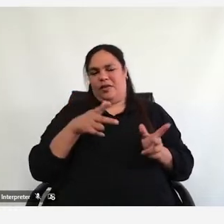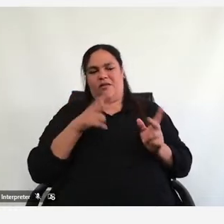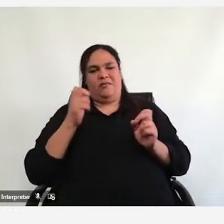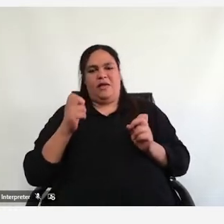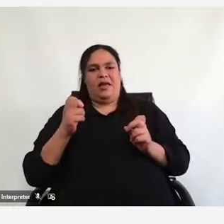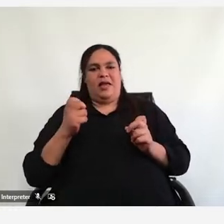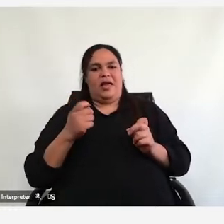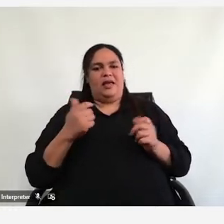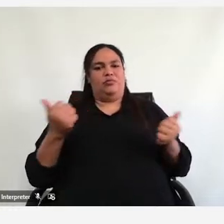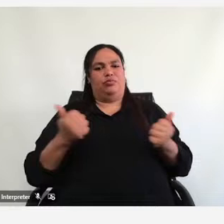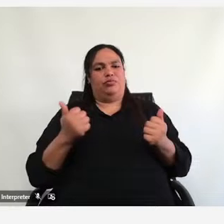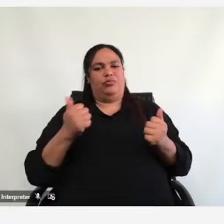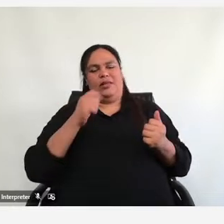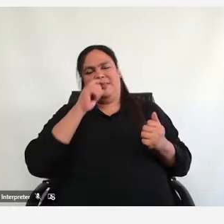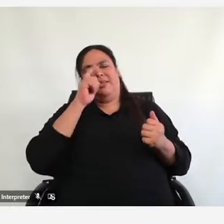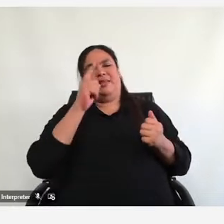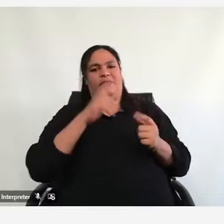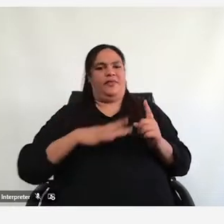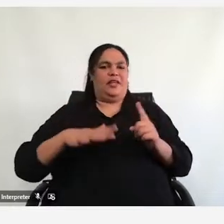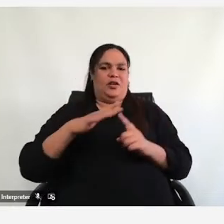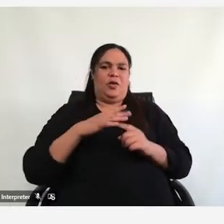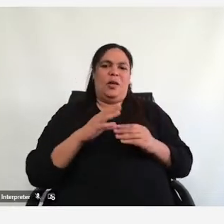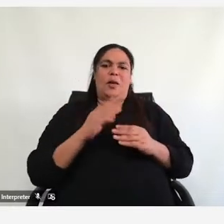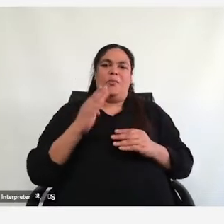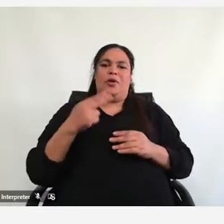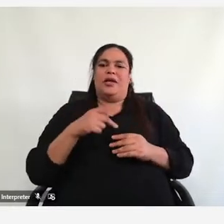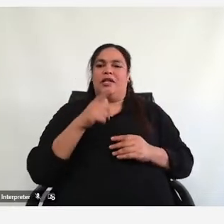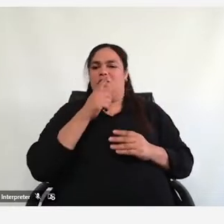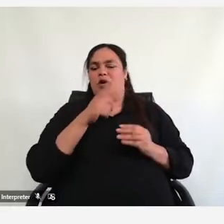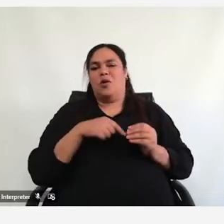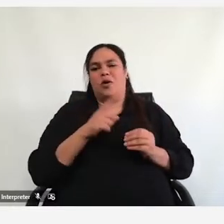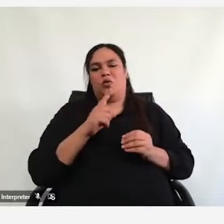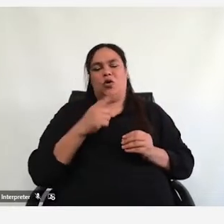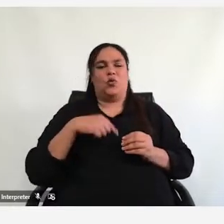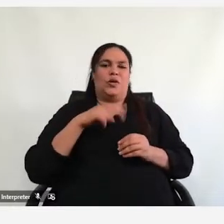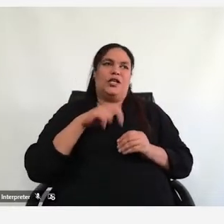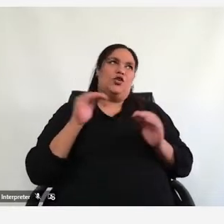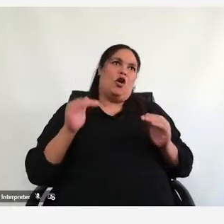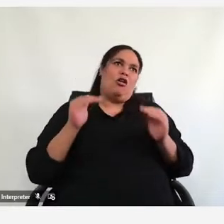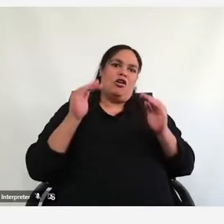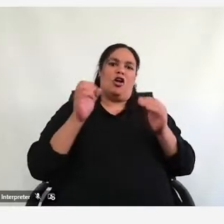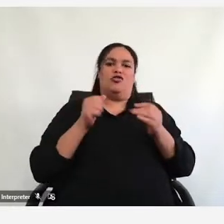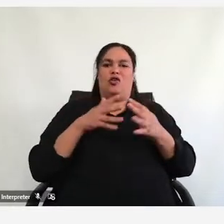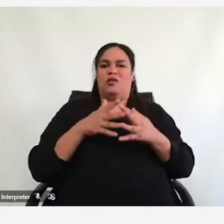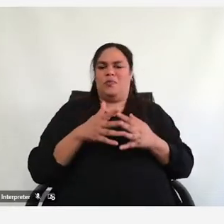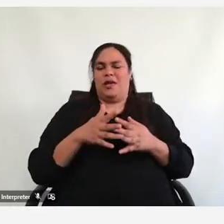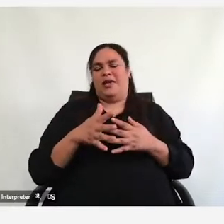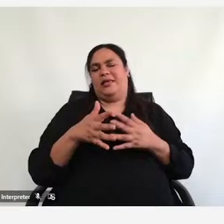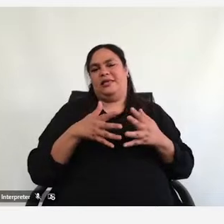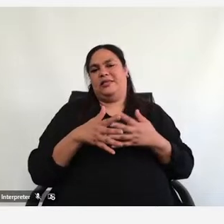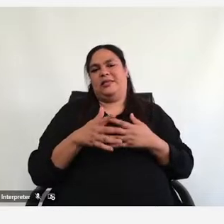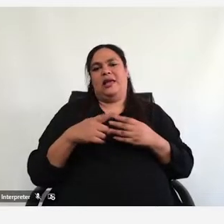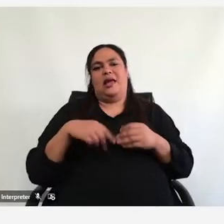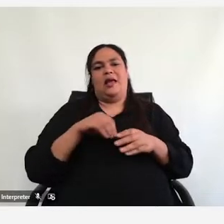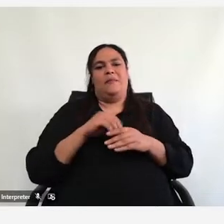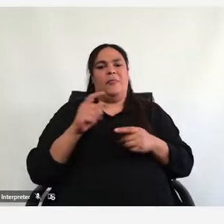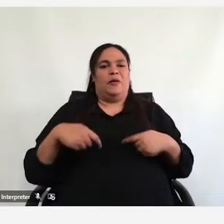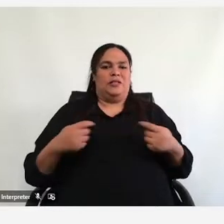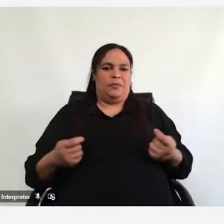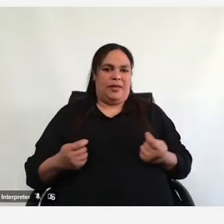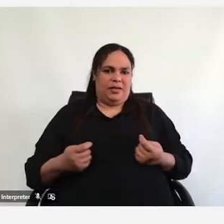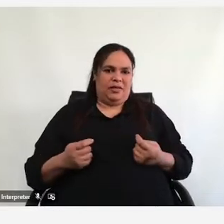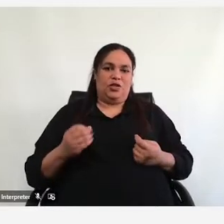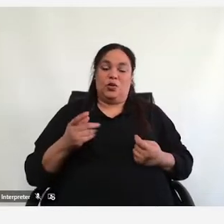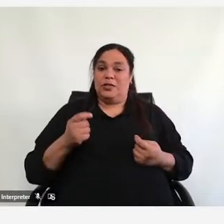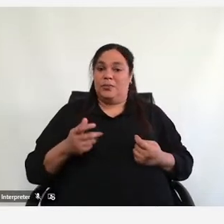leafy suburbs. Member Brinkers also spoke about we must enhance transparency in terms of the spending.